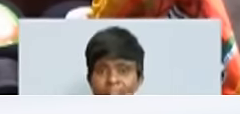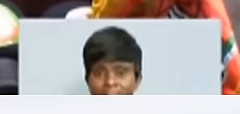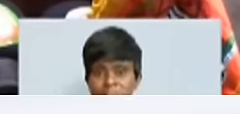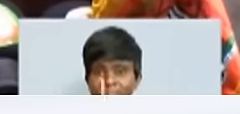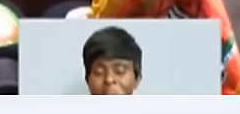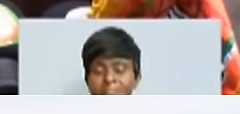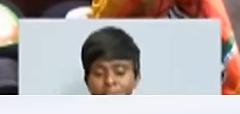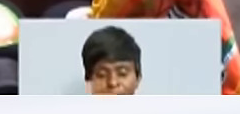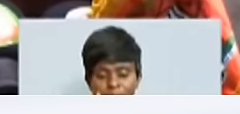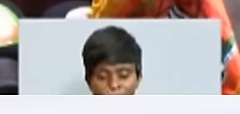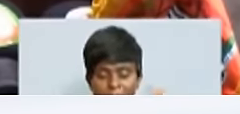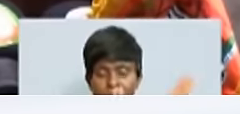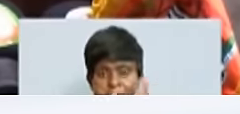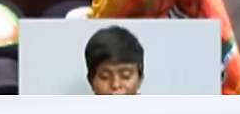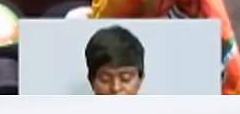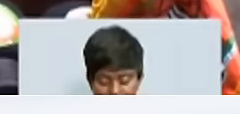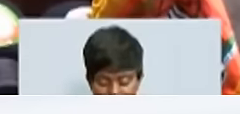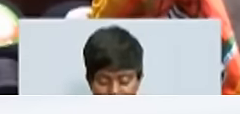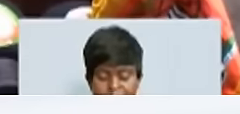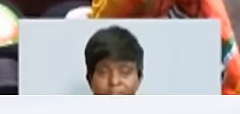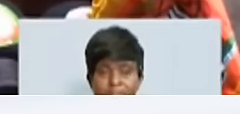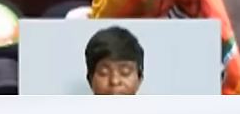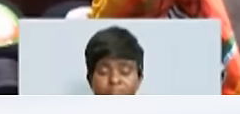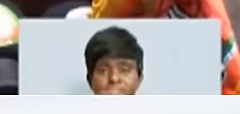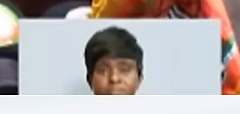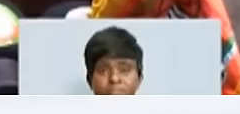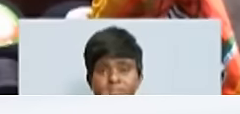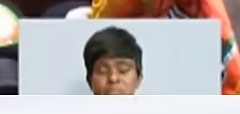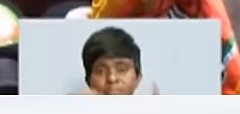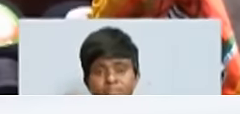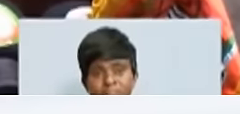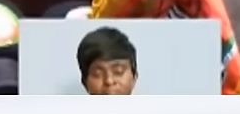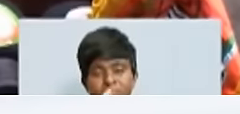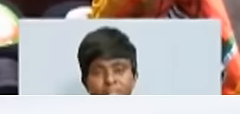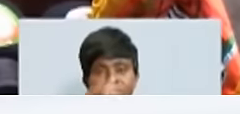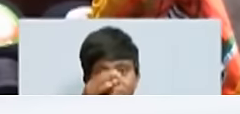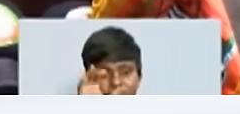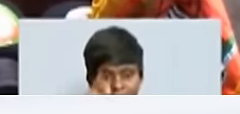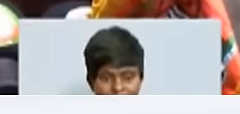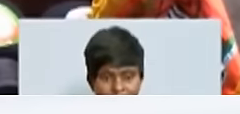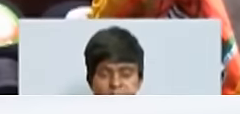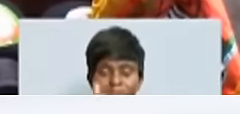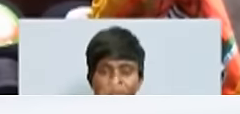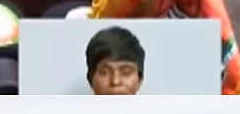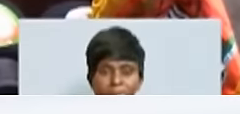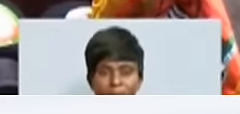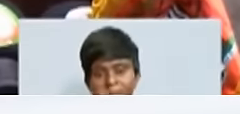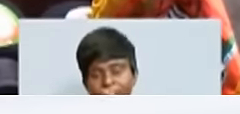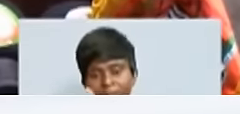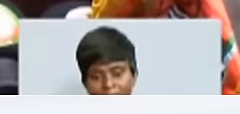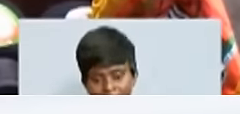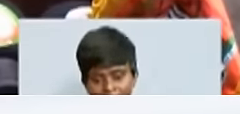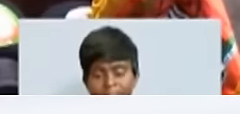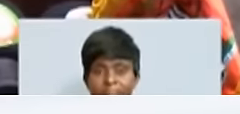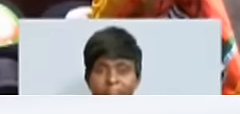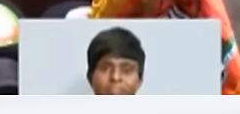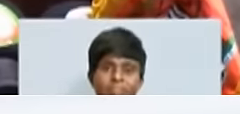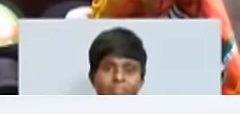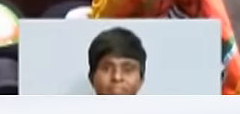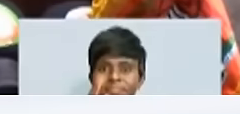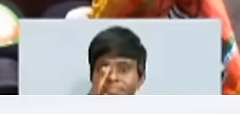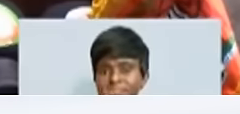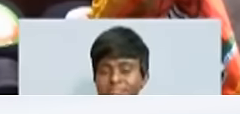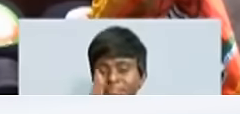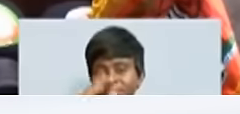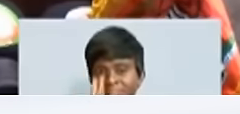is underscored by the measures we've instituted in the fight against corruption and maladministration. Madam